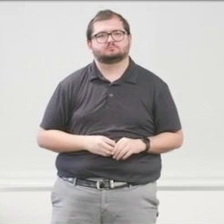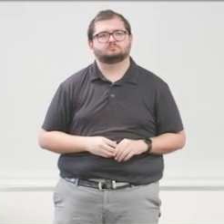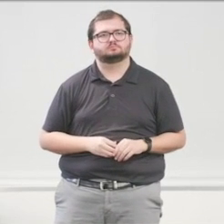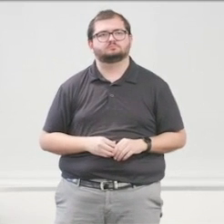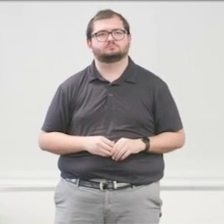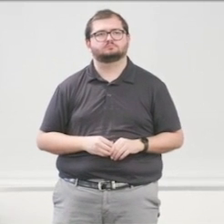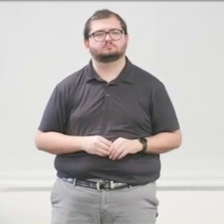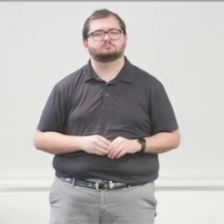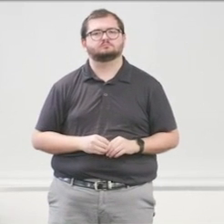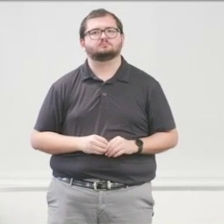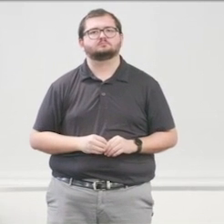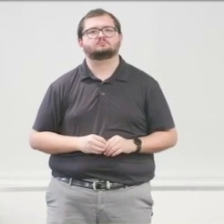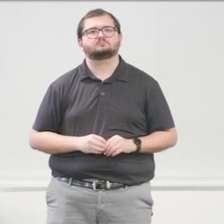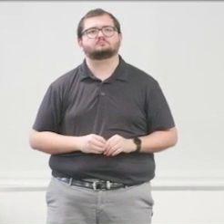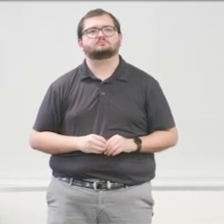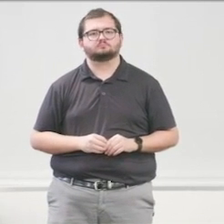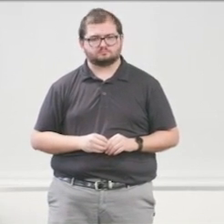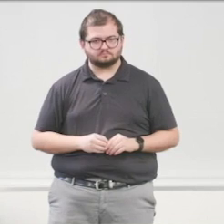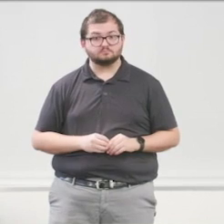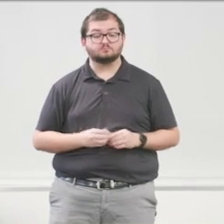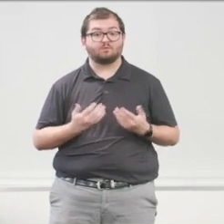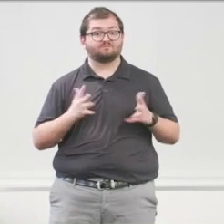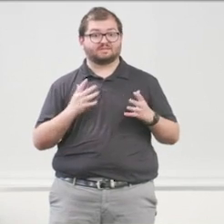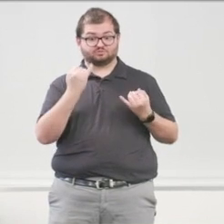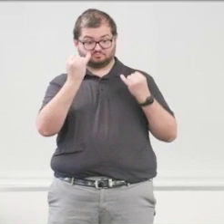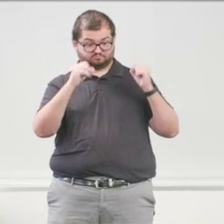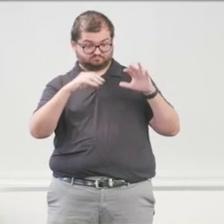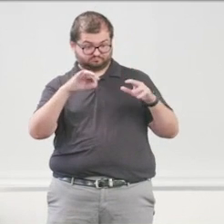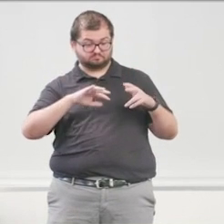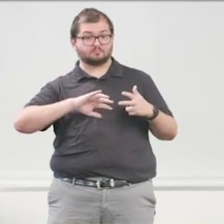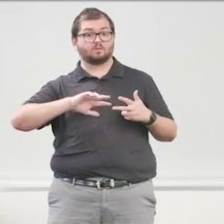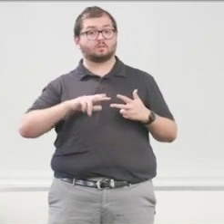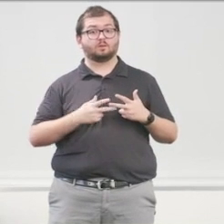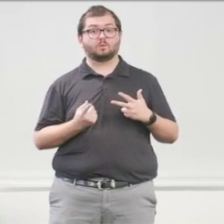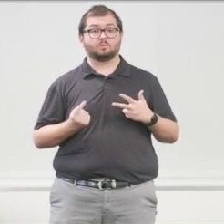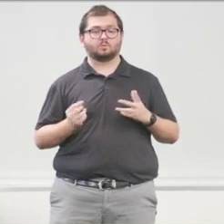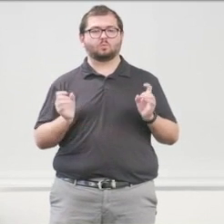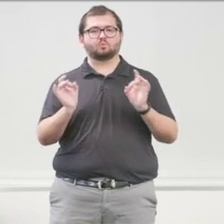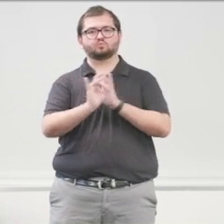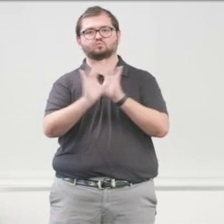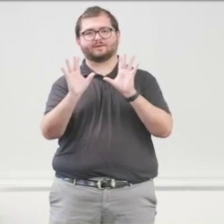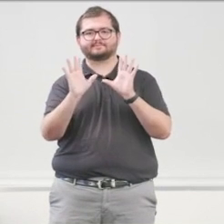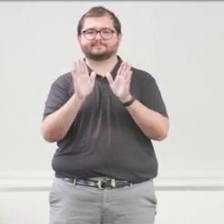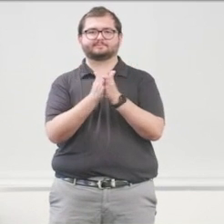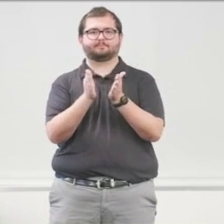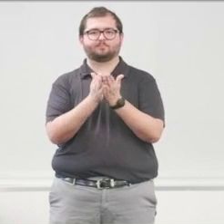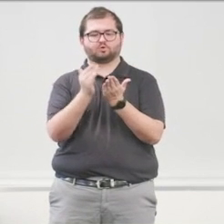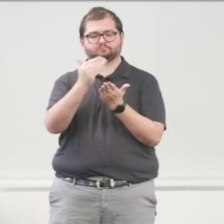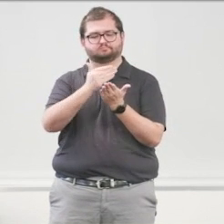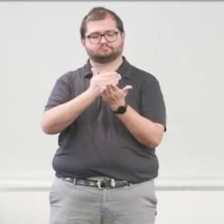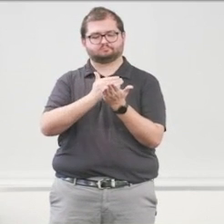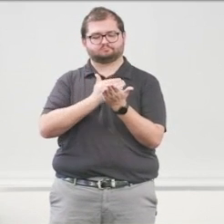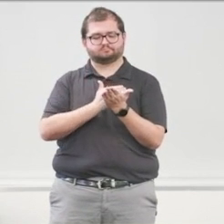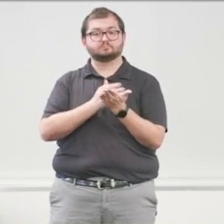Now, with that information, you would want to essentially create a crisis playbook, if you will, and that's going to outline